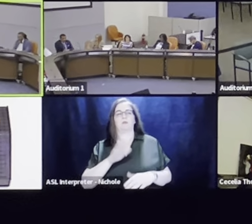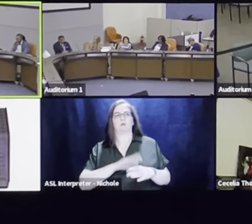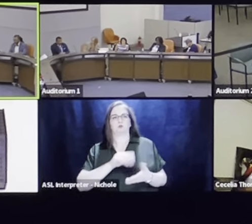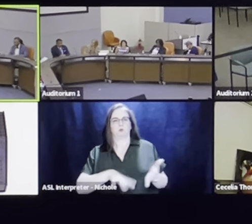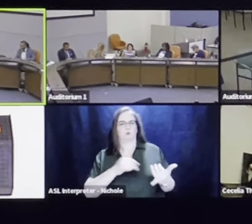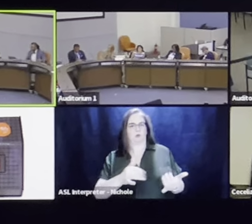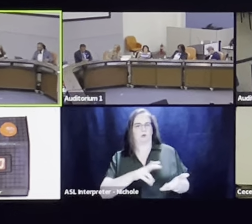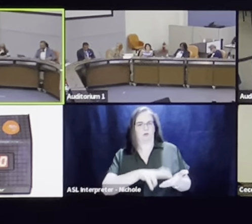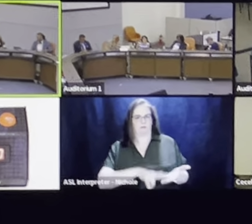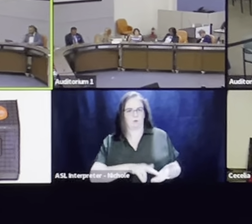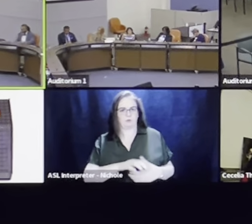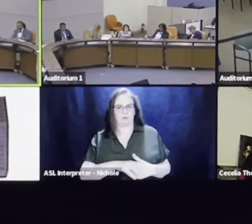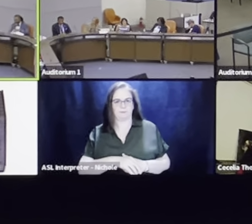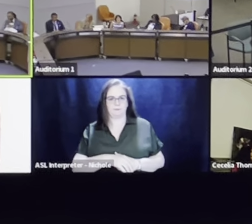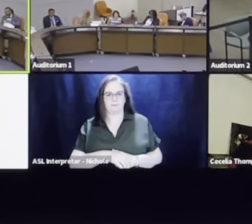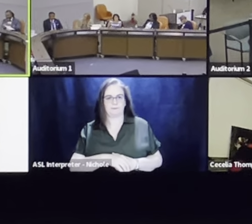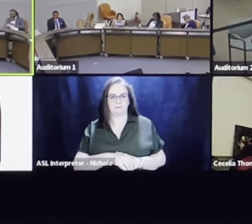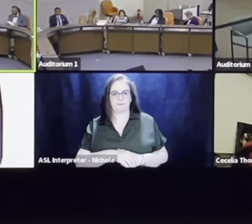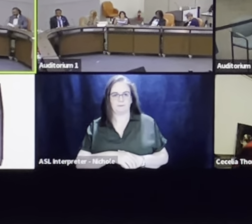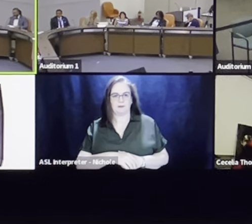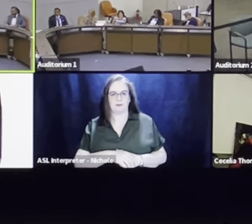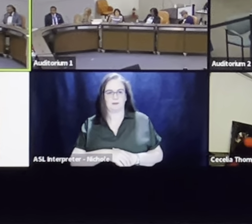currently enrolled.